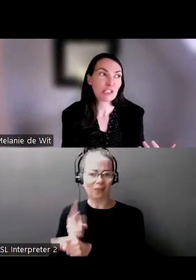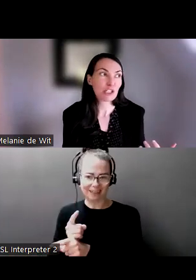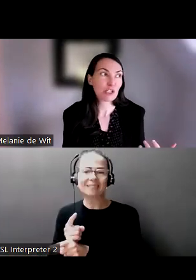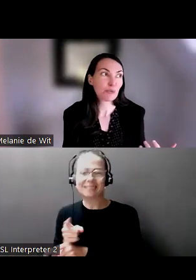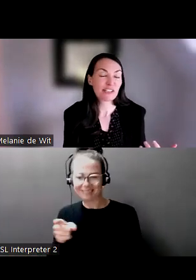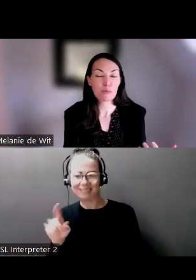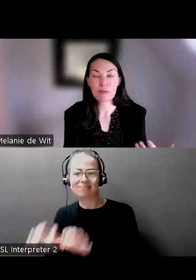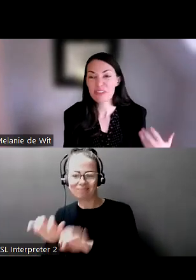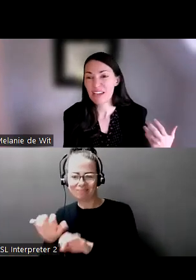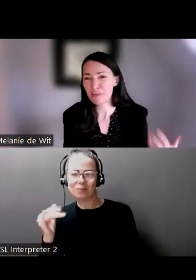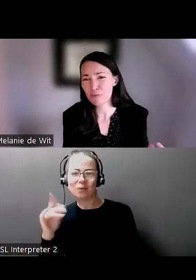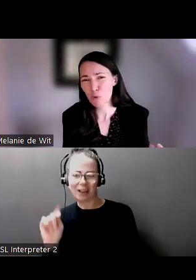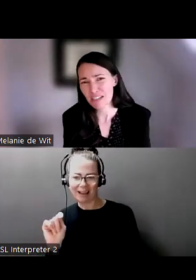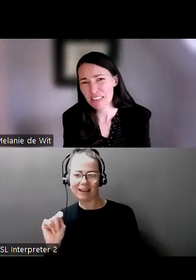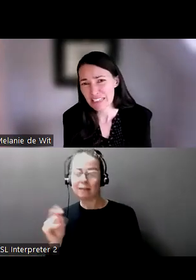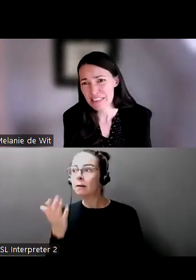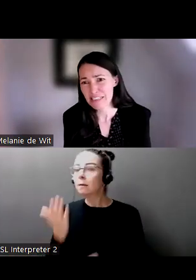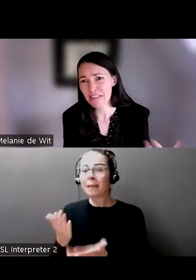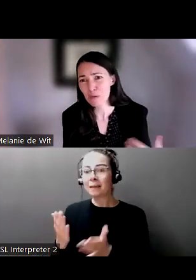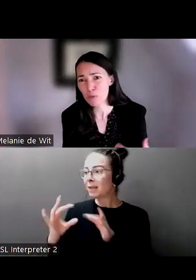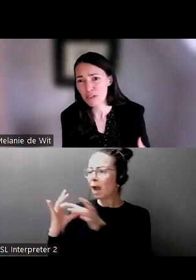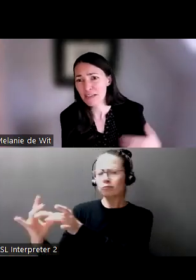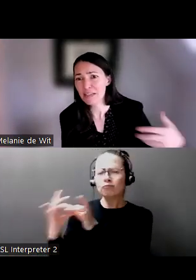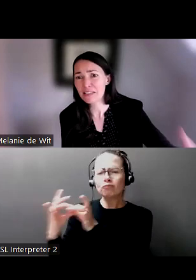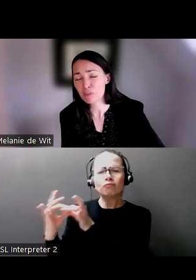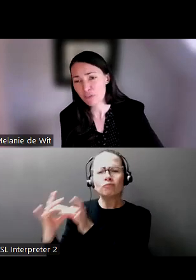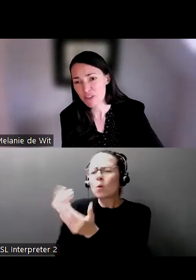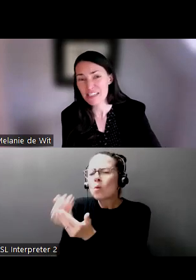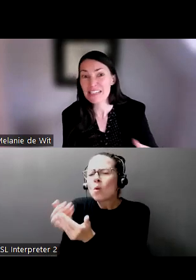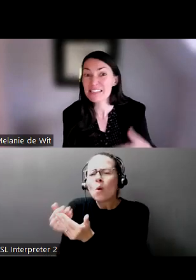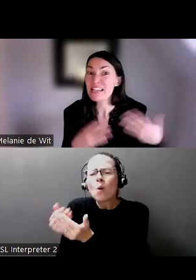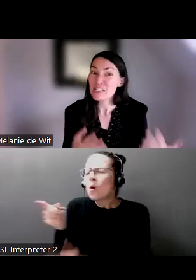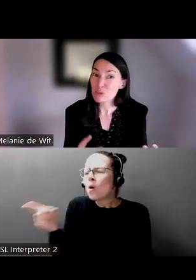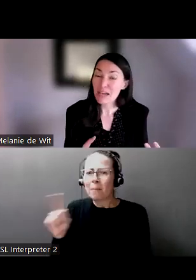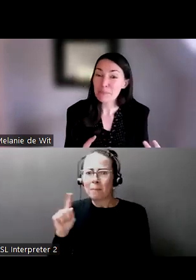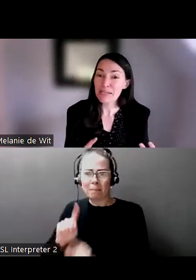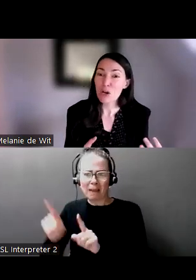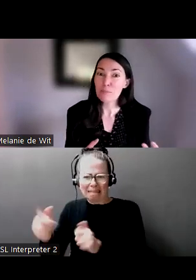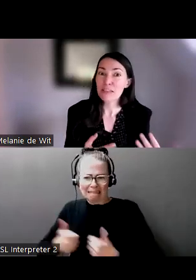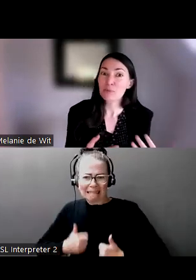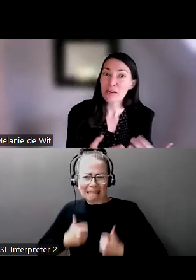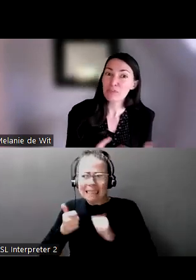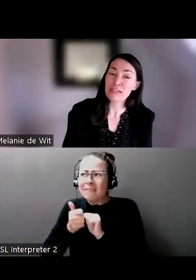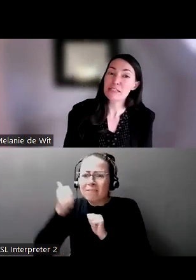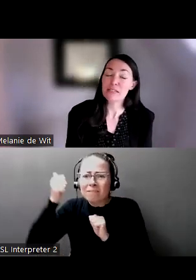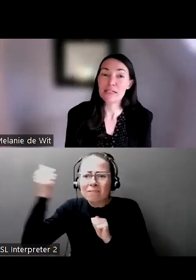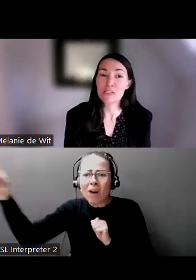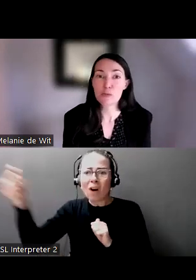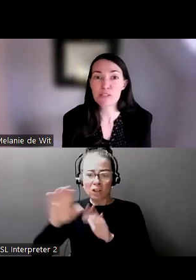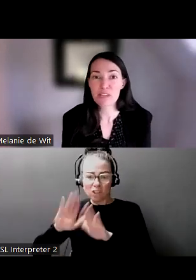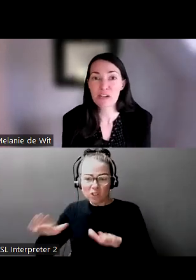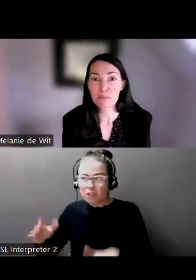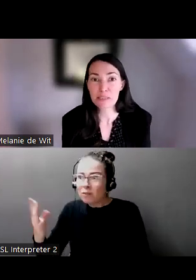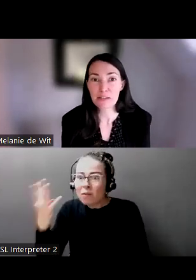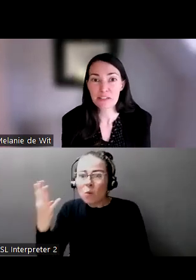close relationship with someone, but they have 4 young kids and they work and they live overseas. So that may not be the right fit in